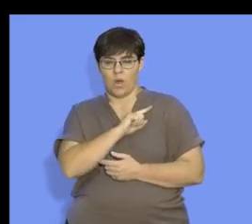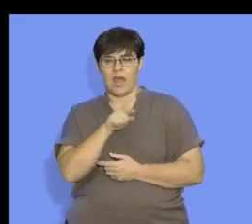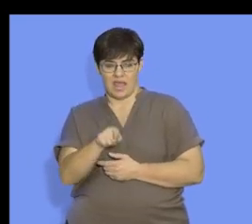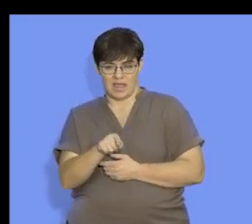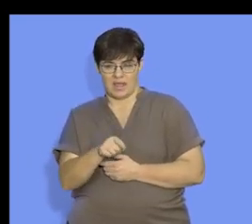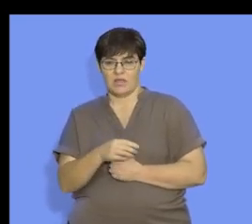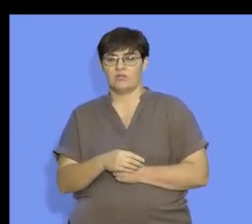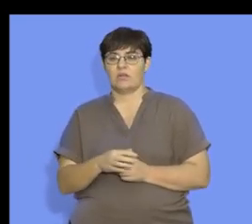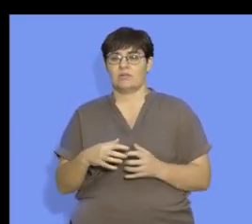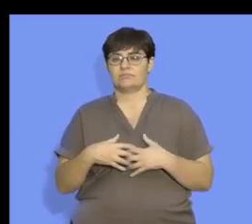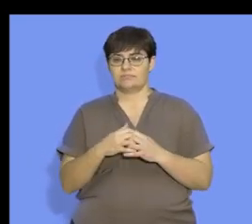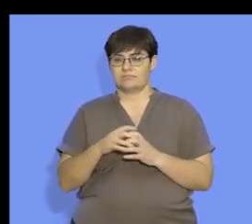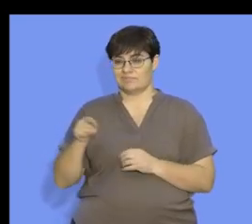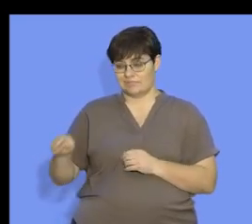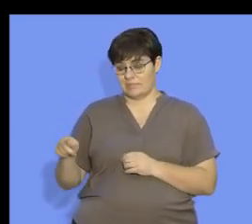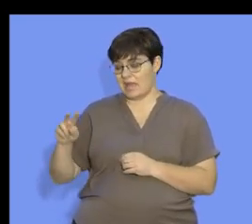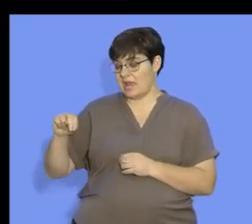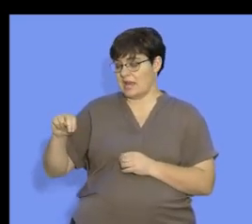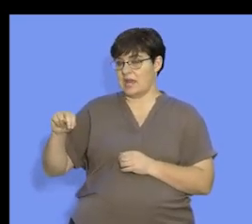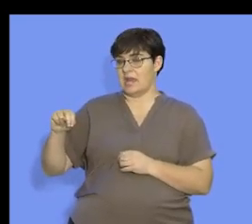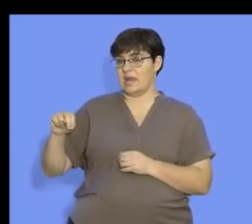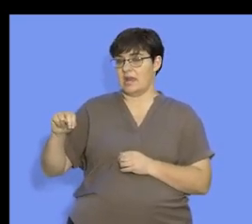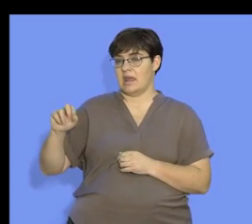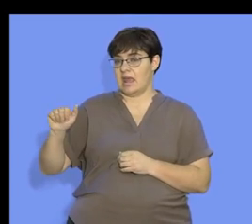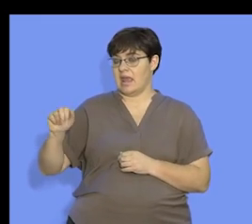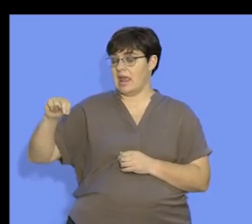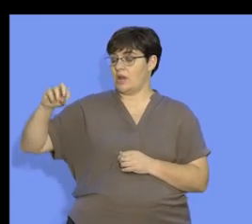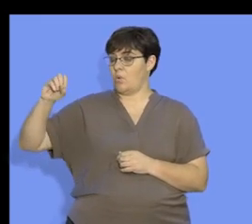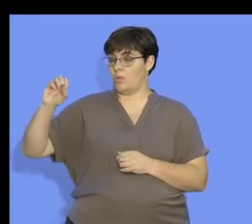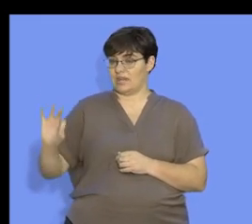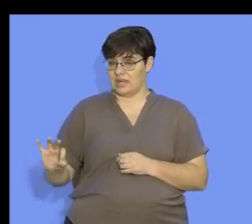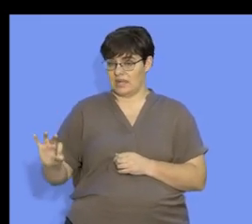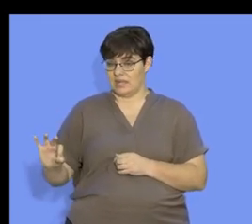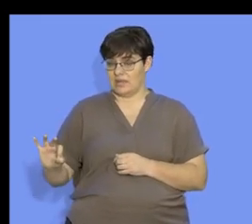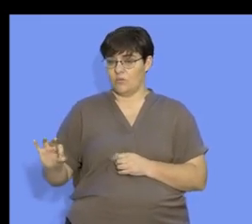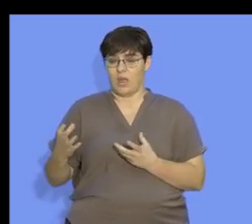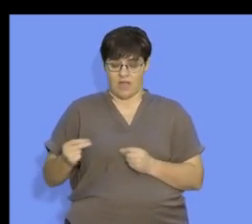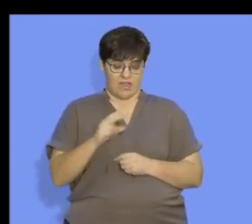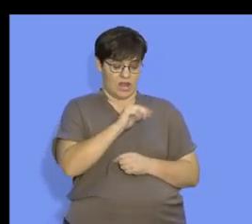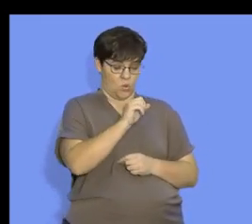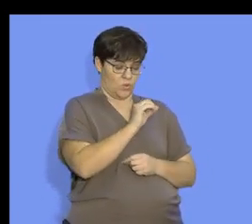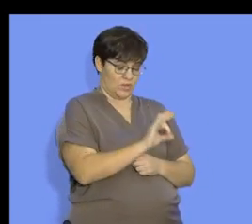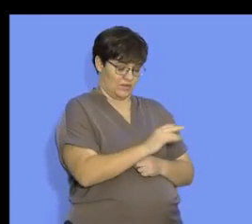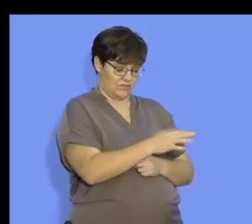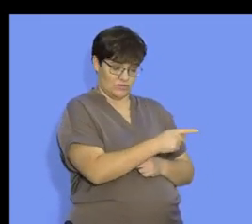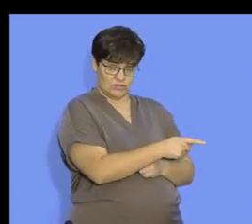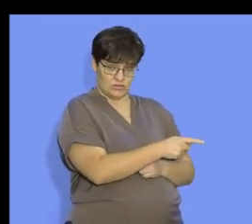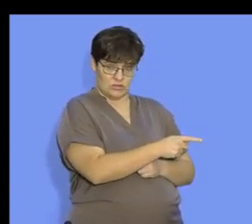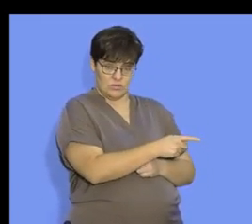salt is sodium nitrate. So this is the formula of the salt. This is what actually guides us, right? So what do we have here? We've